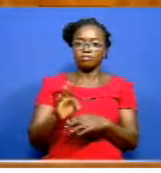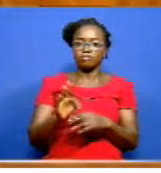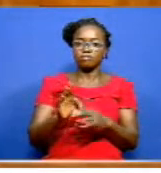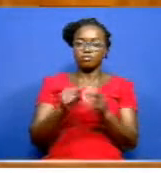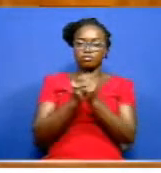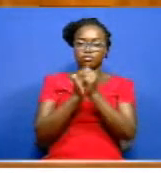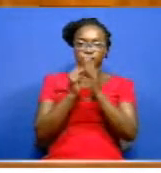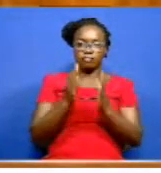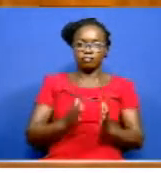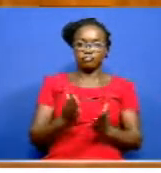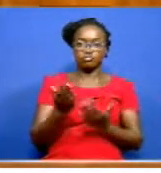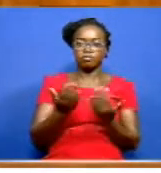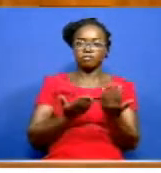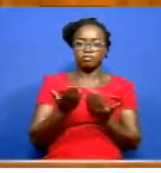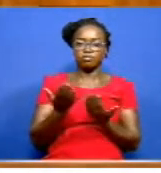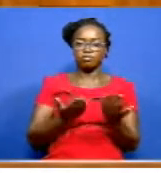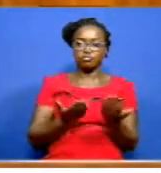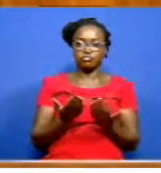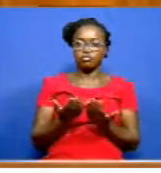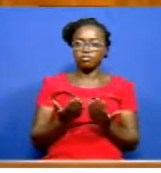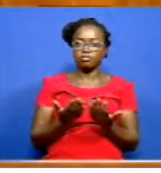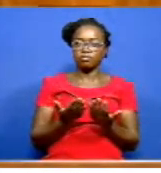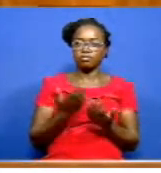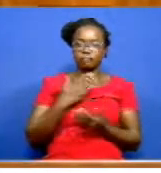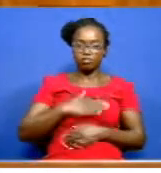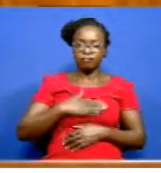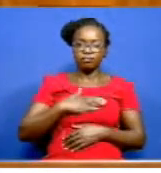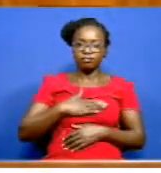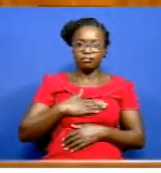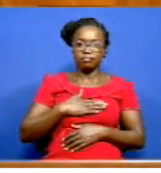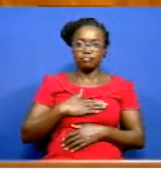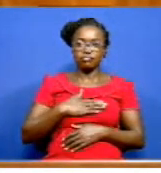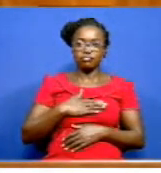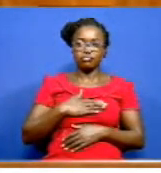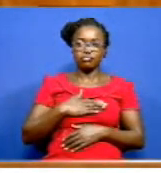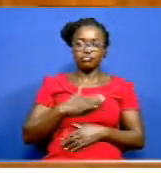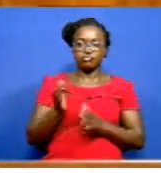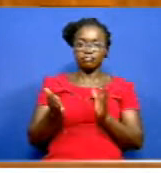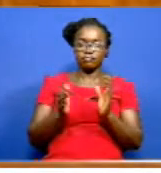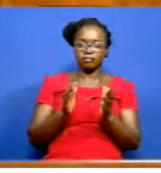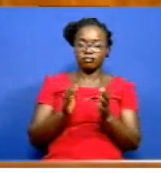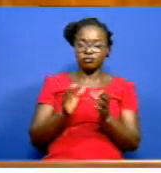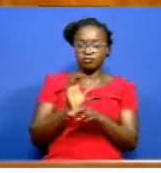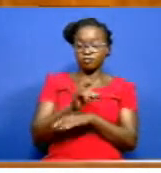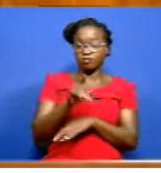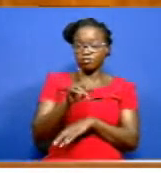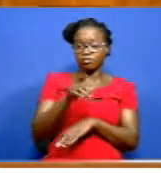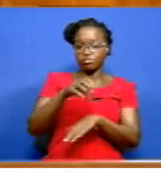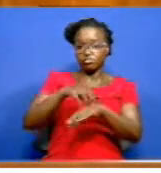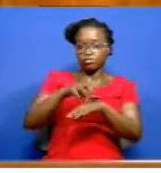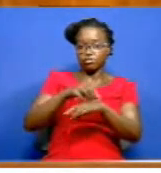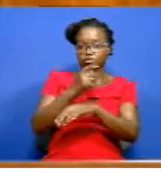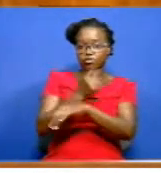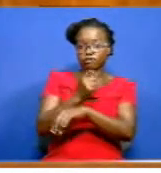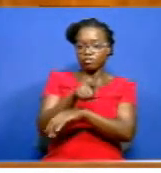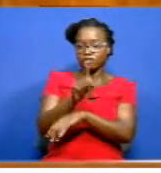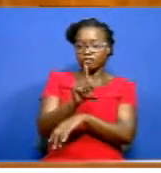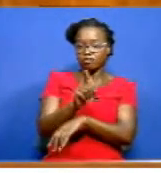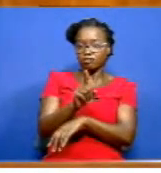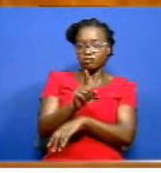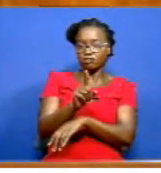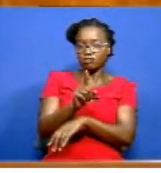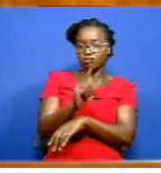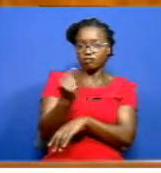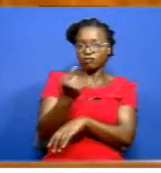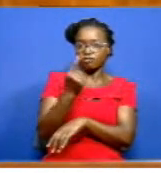for services. In other words, please know the size of your church, your mosque, or your temple, and